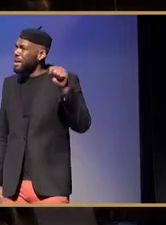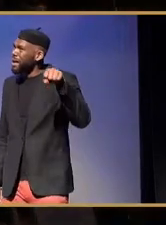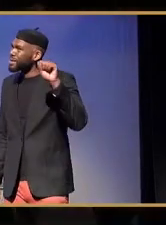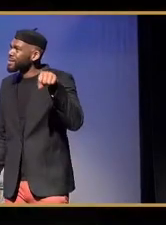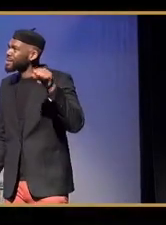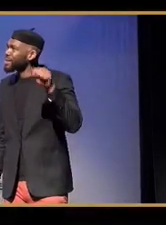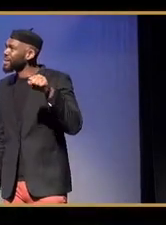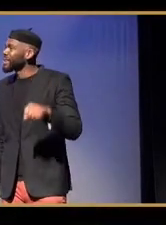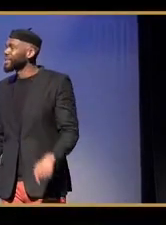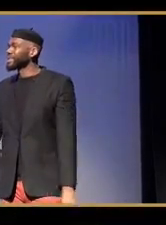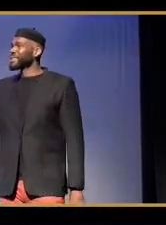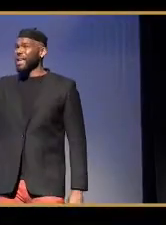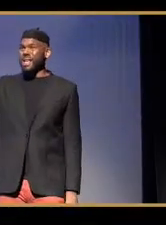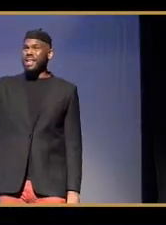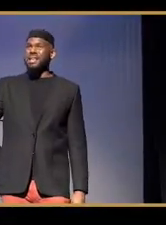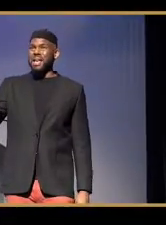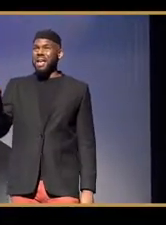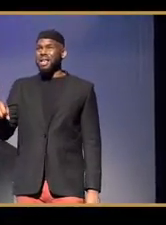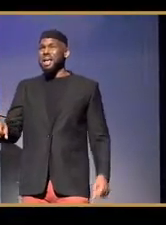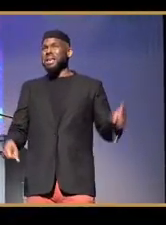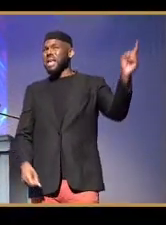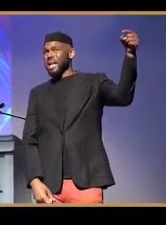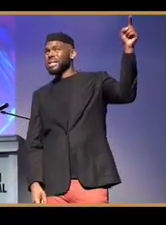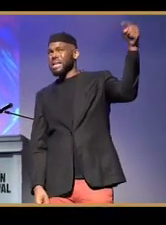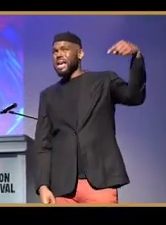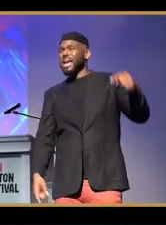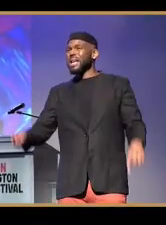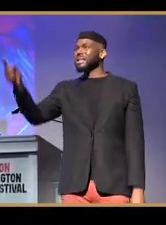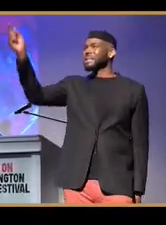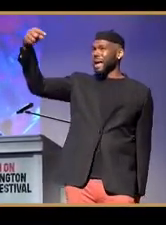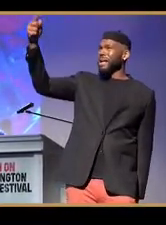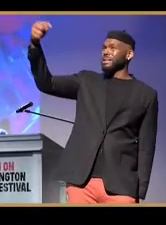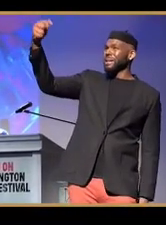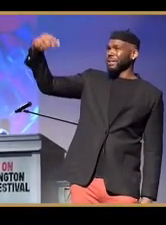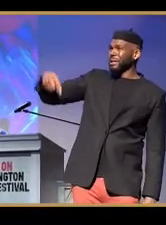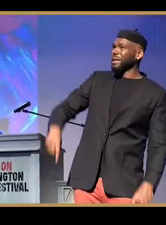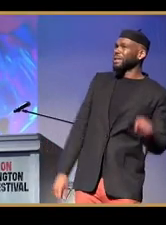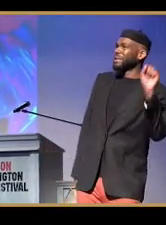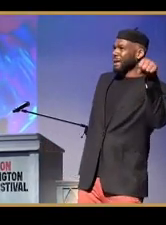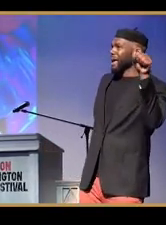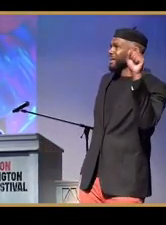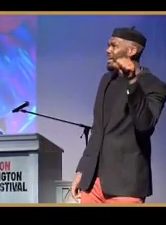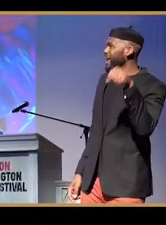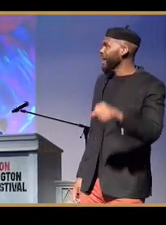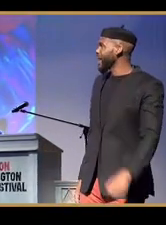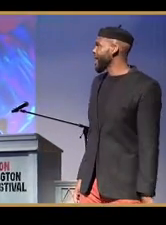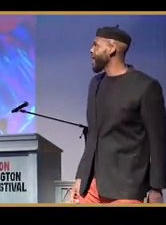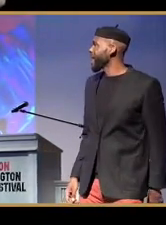is. Yes, he is. Yes, he is. Yes, he is. Yes, he is.